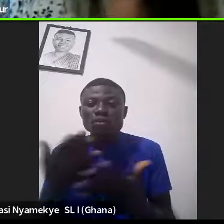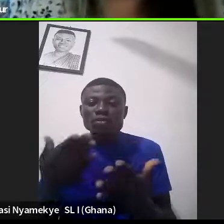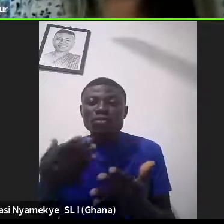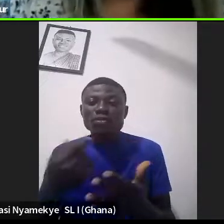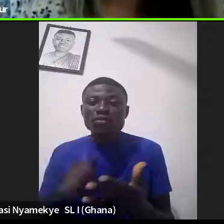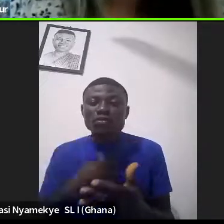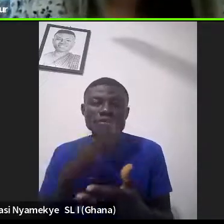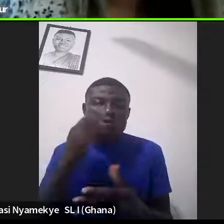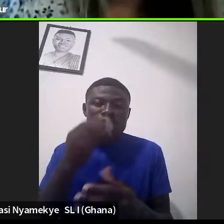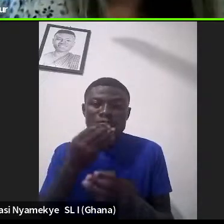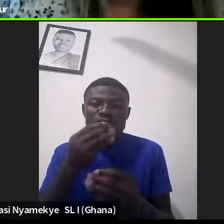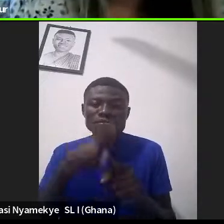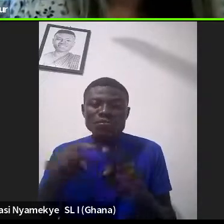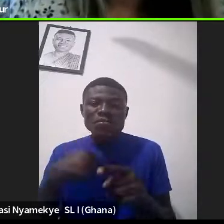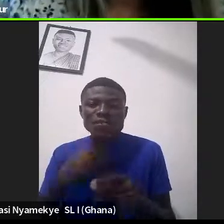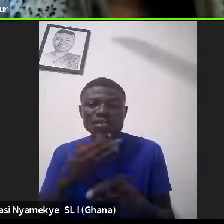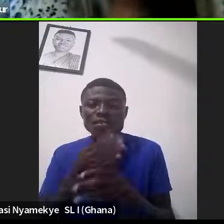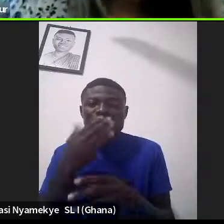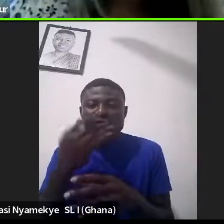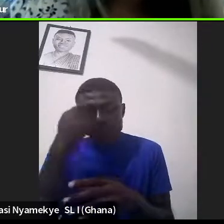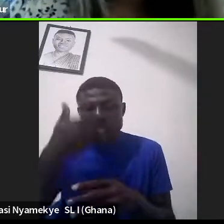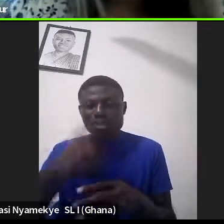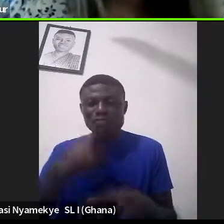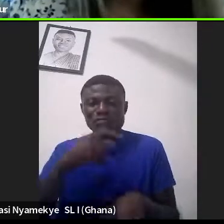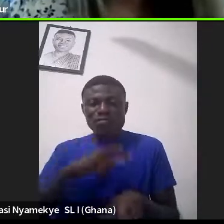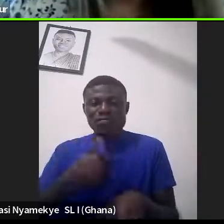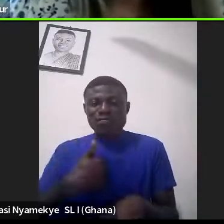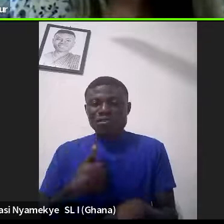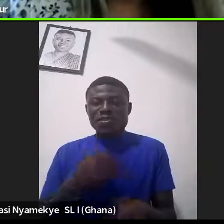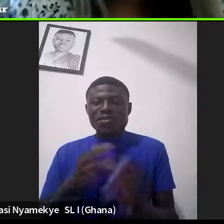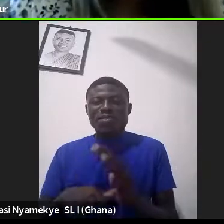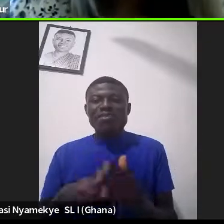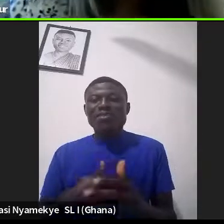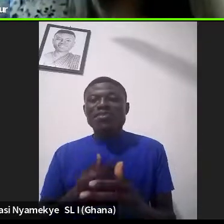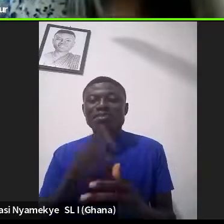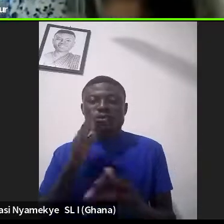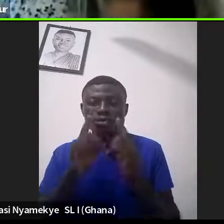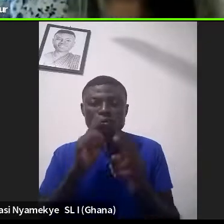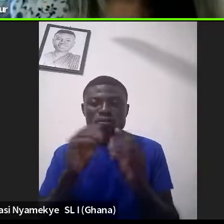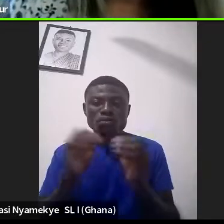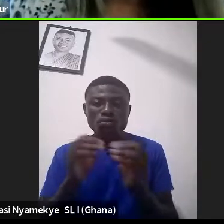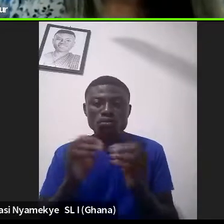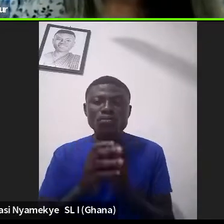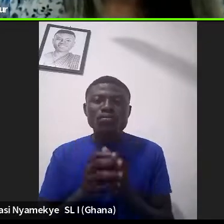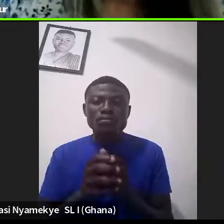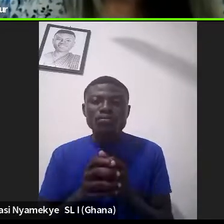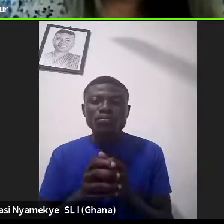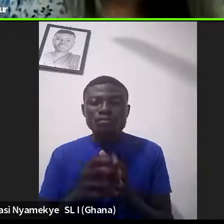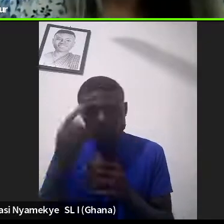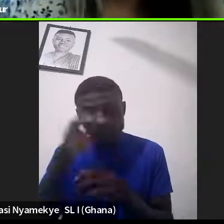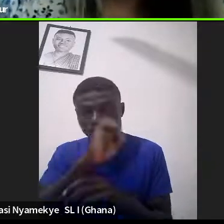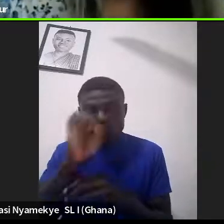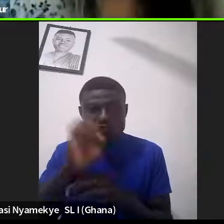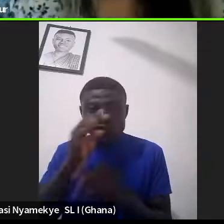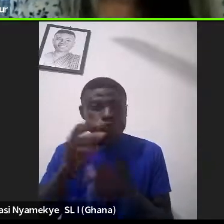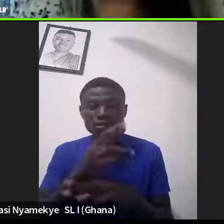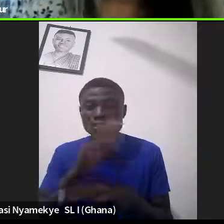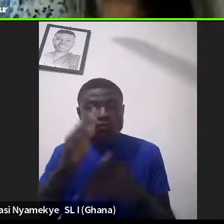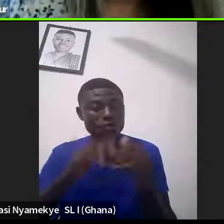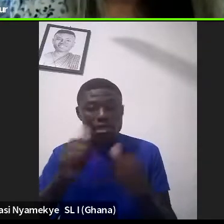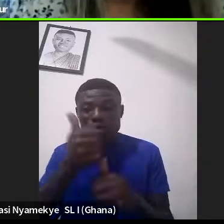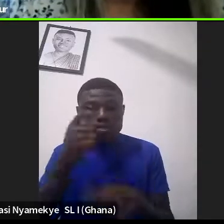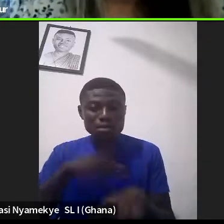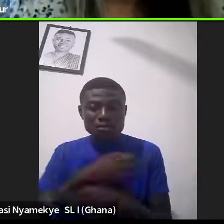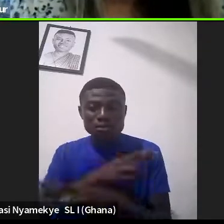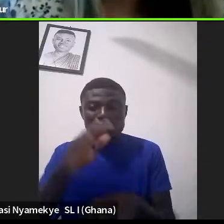terrible, but thank you so much for having me. I could talk about this forever. So you know,